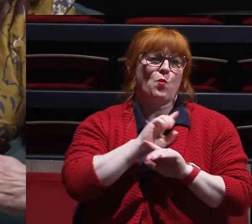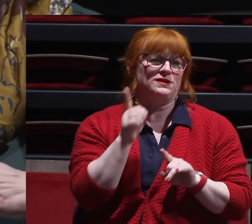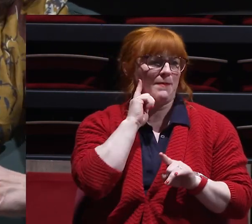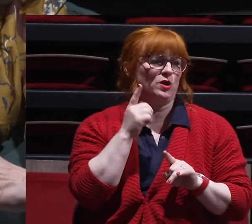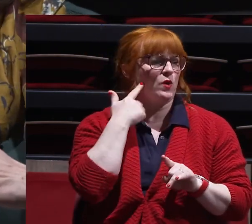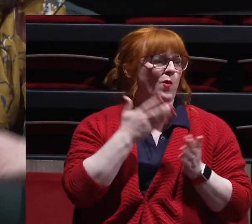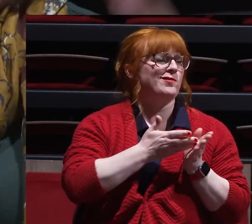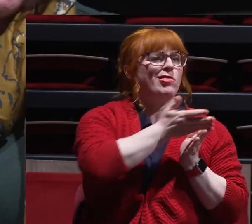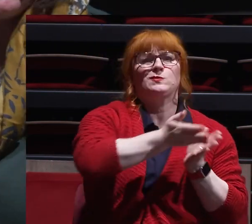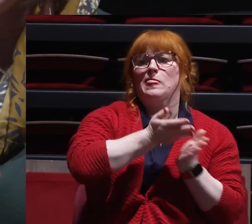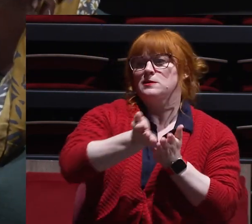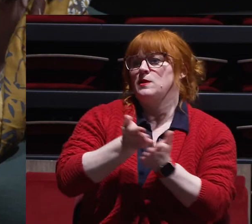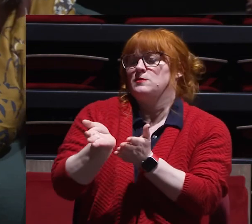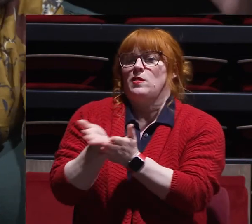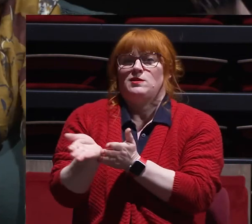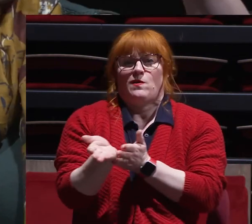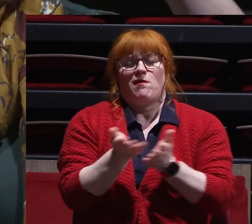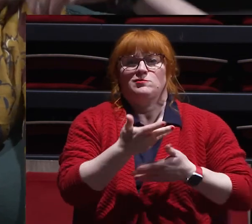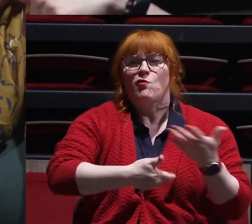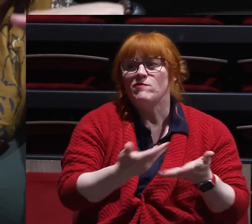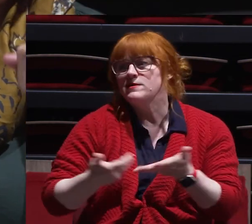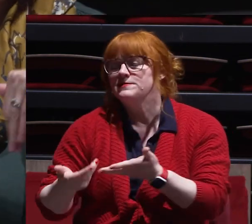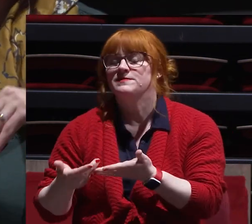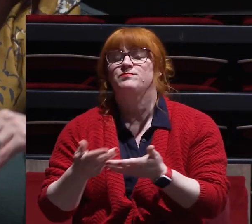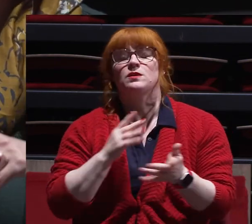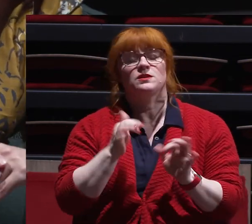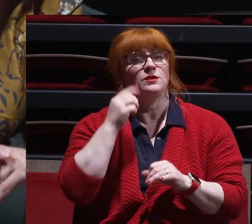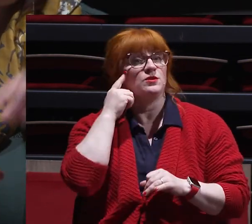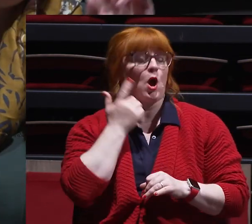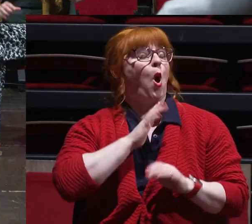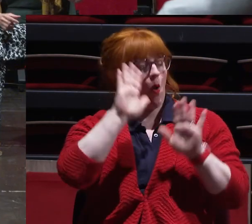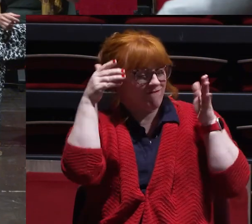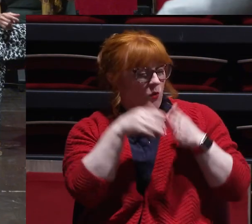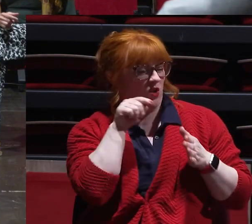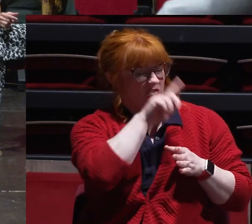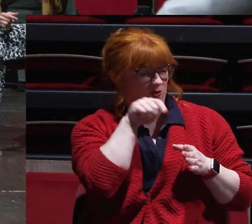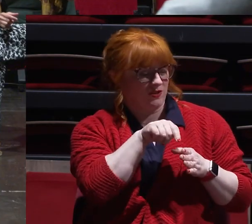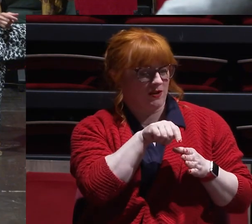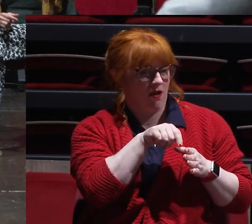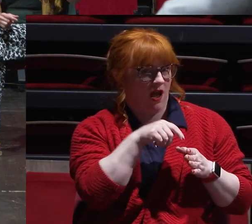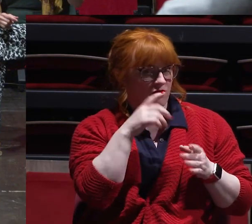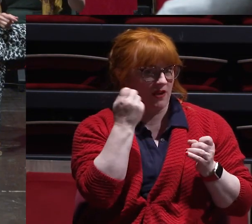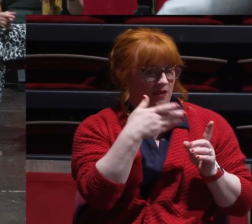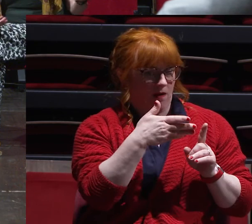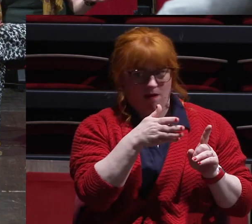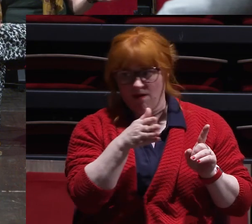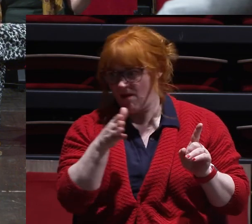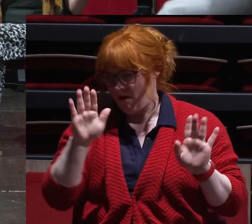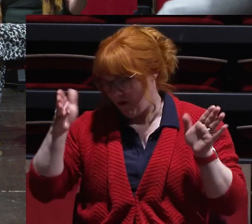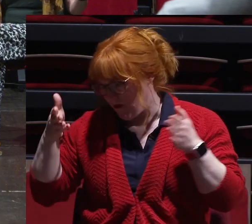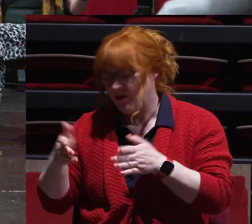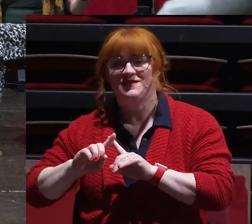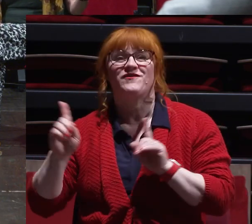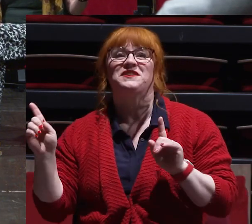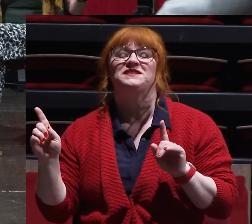because we could go this way, we could go this way, we could go that way. Sometimes you think you know what it's about, and then it's not about that at